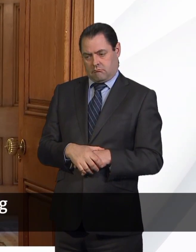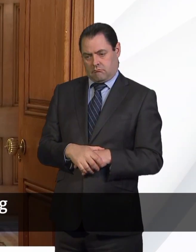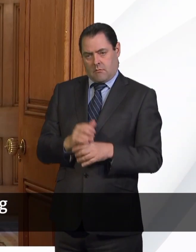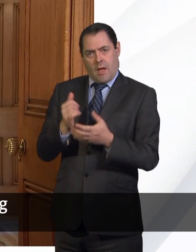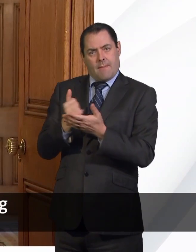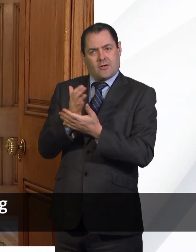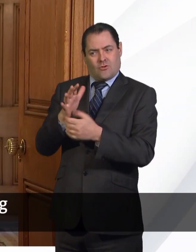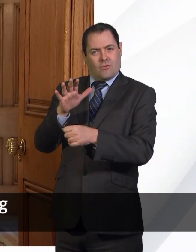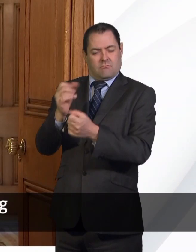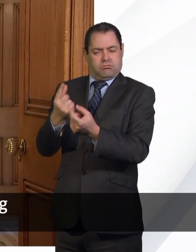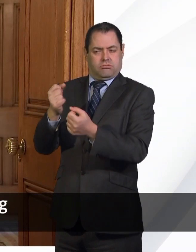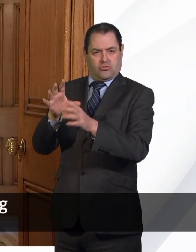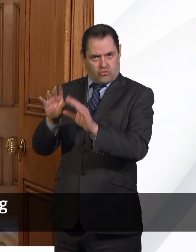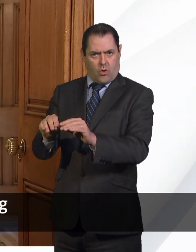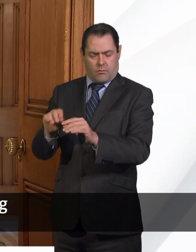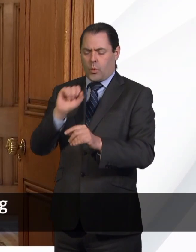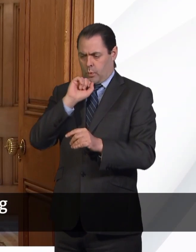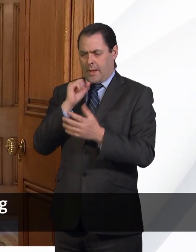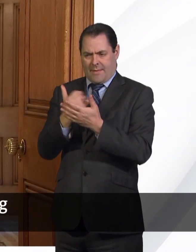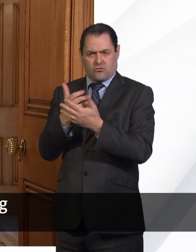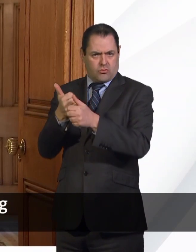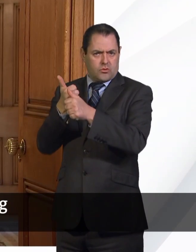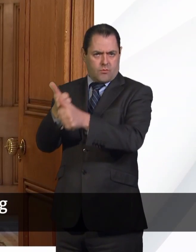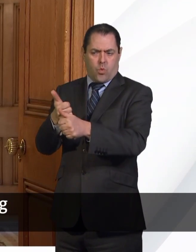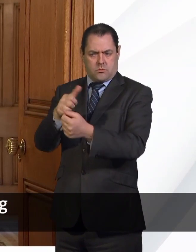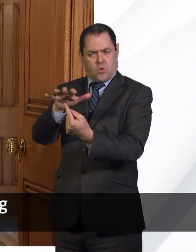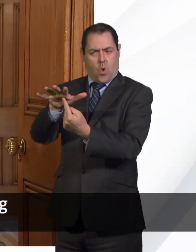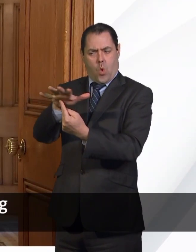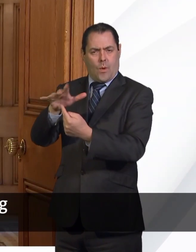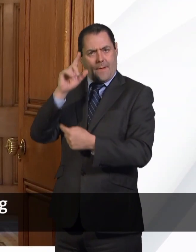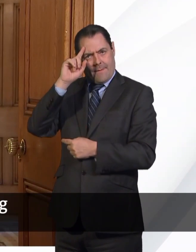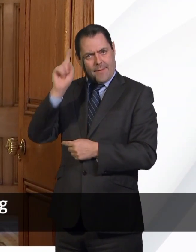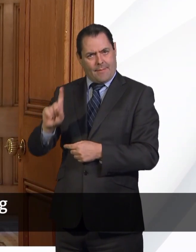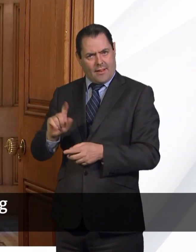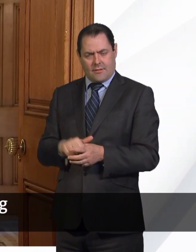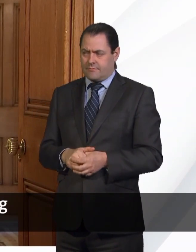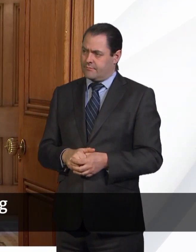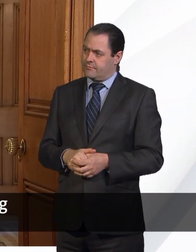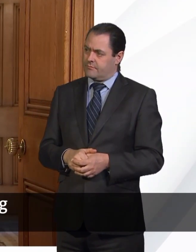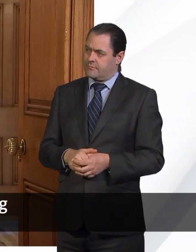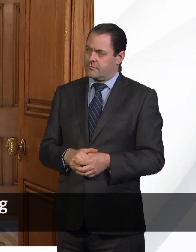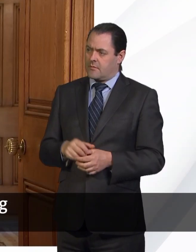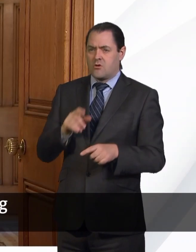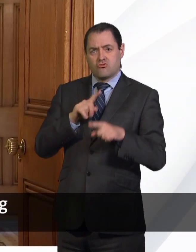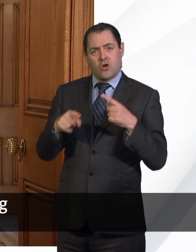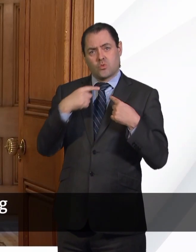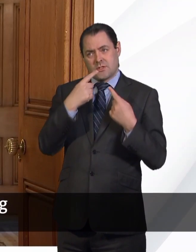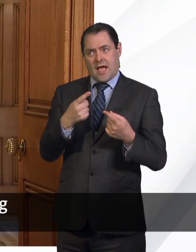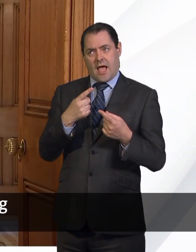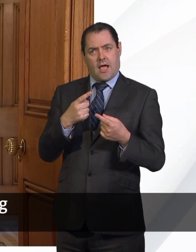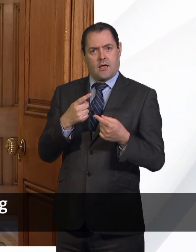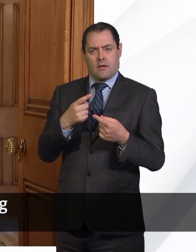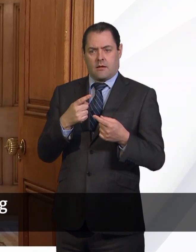stop an outbreak. We will make sure that we look after local people. Remember the basic mantra that I've tried to use: nobody should